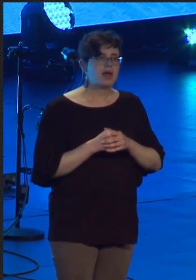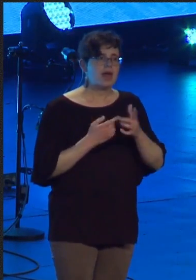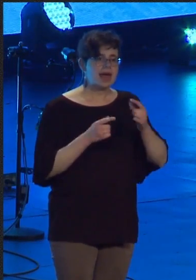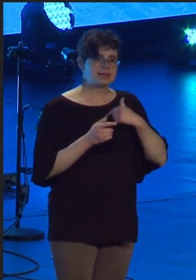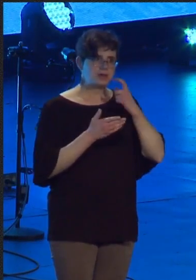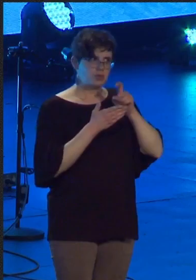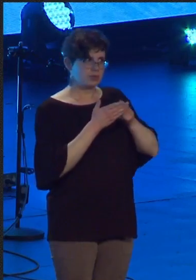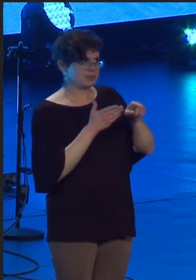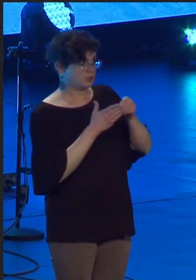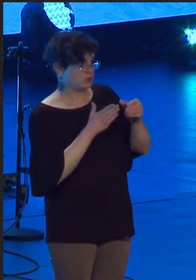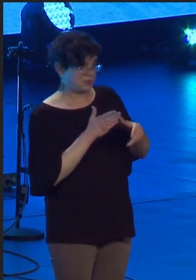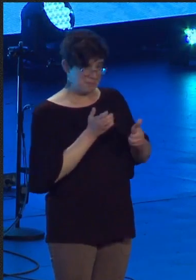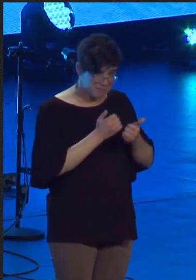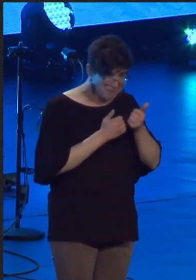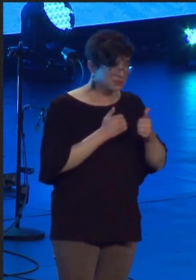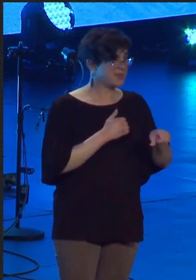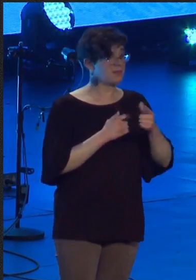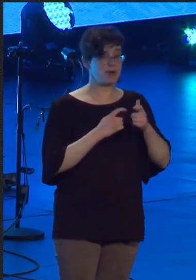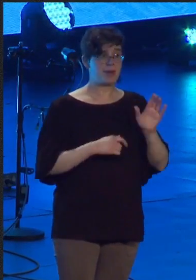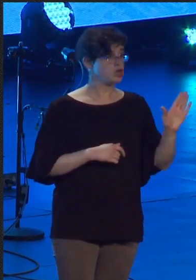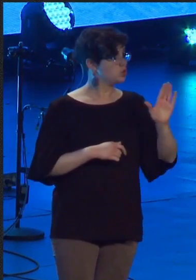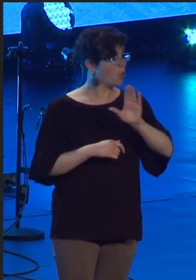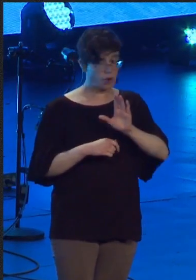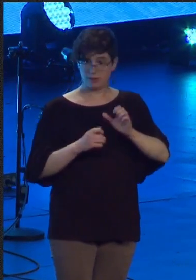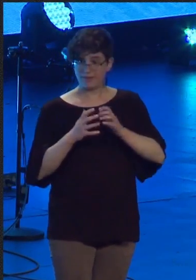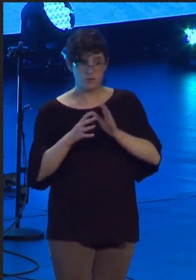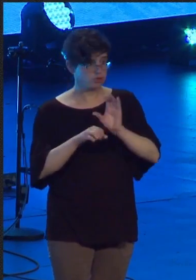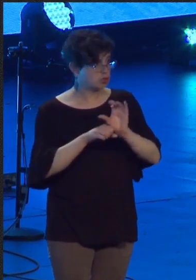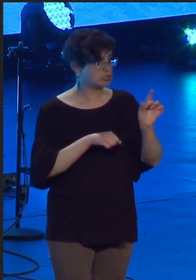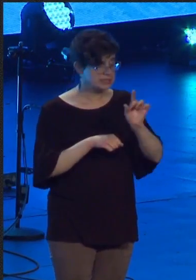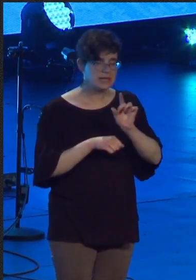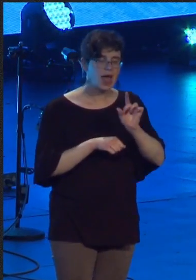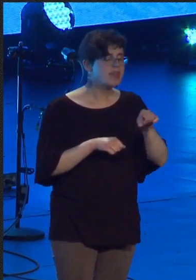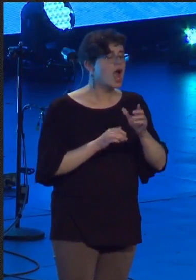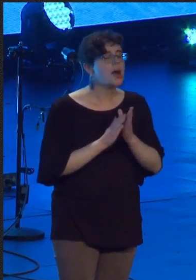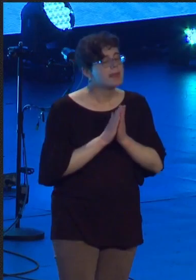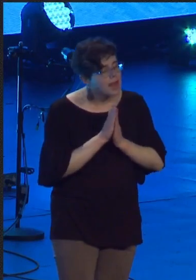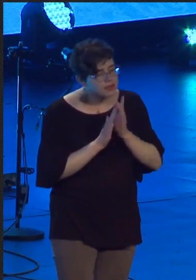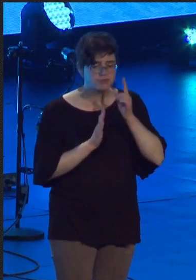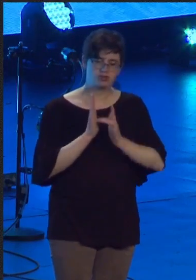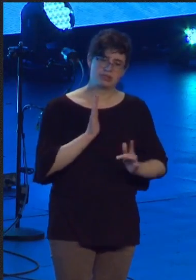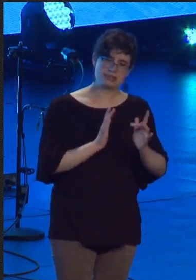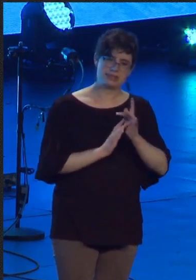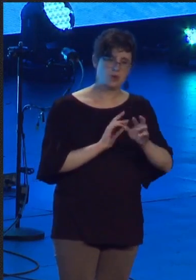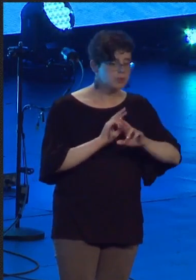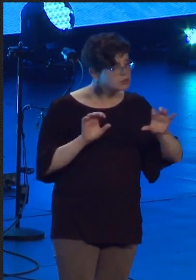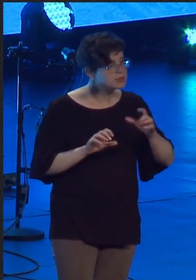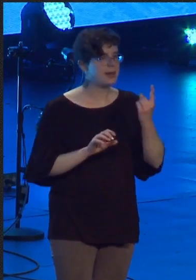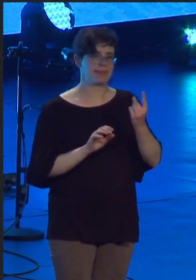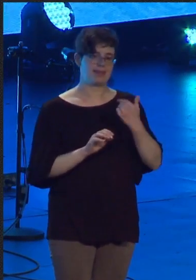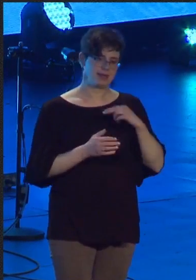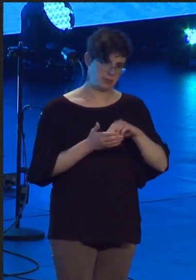students, and I know many of them come from your churches and your peers' churches, they are on fire for Jesus Christ. They are on fire to do something